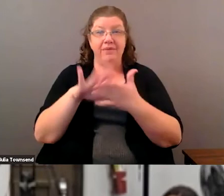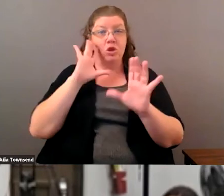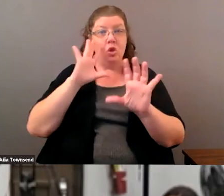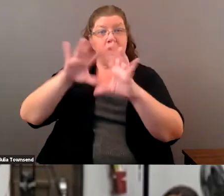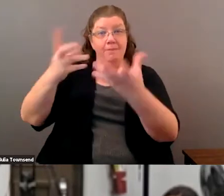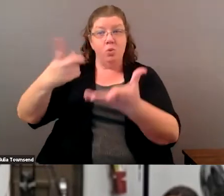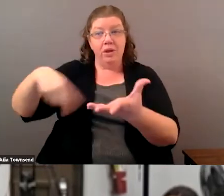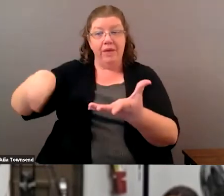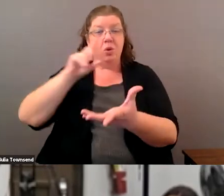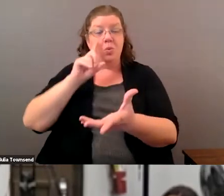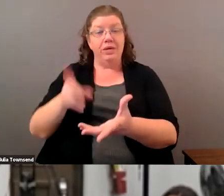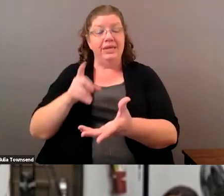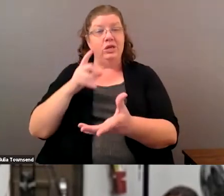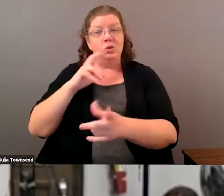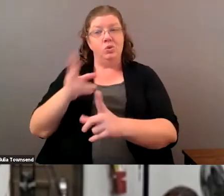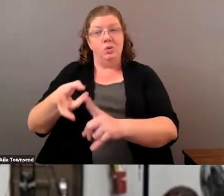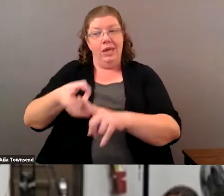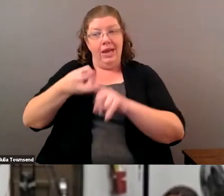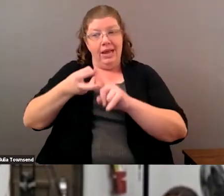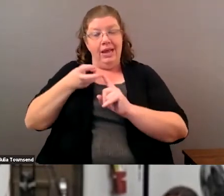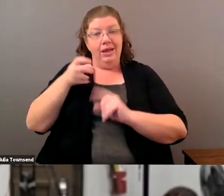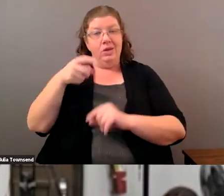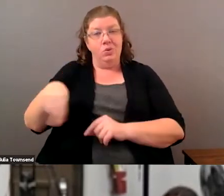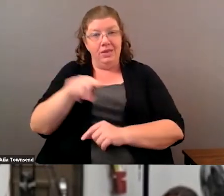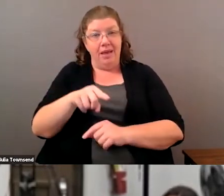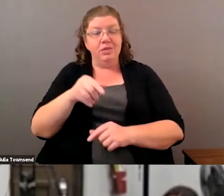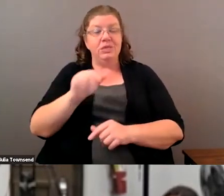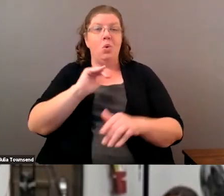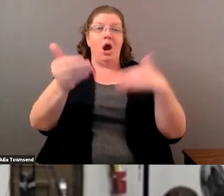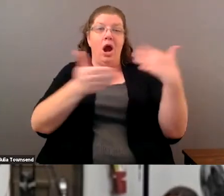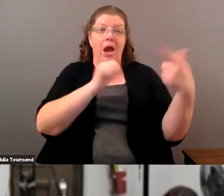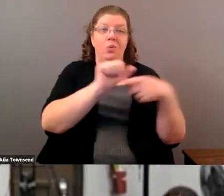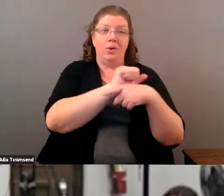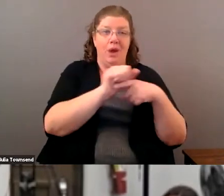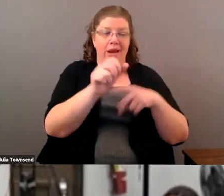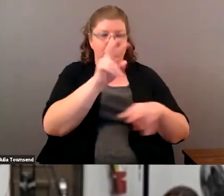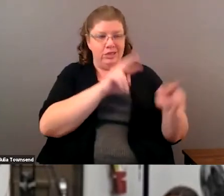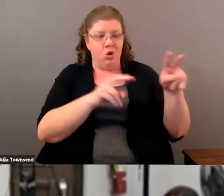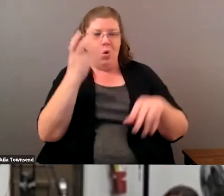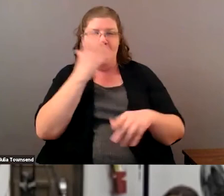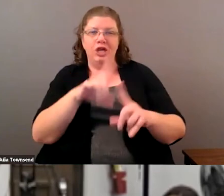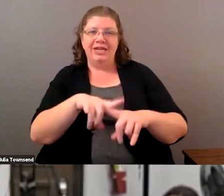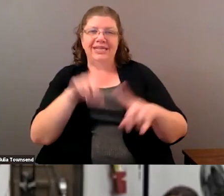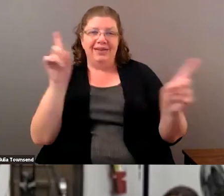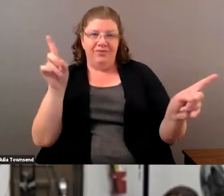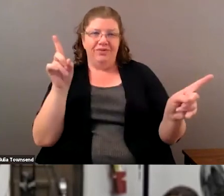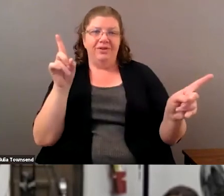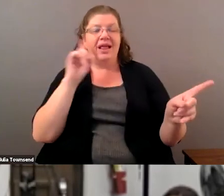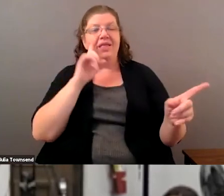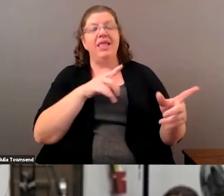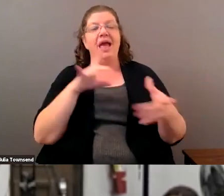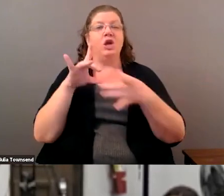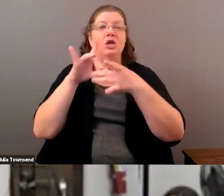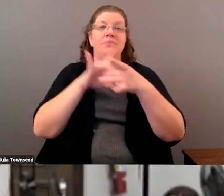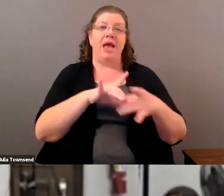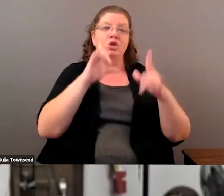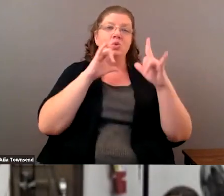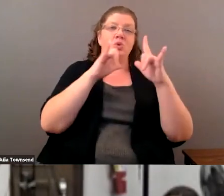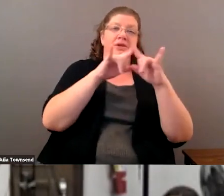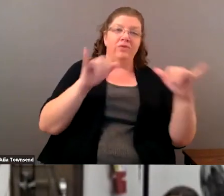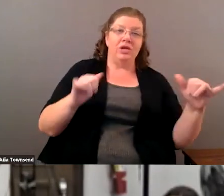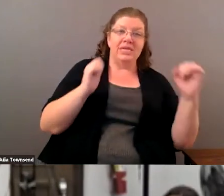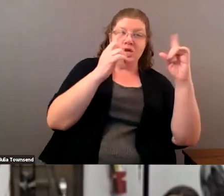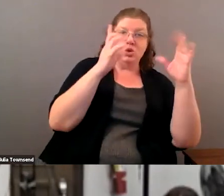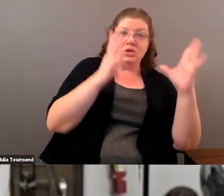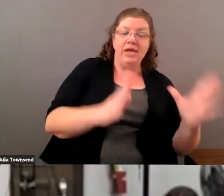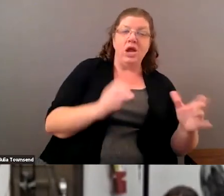that we need to tap into, and so our hiring practices will need to look a little different, and that goes back to our diverse educator workforce